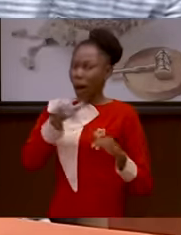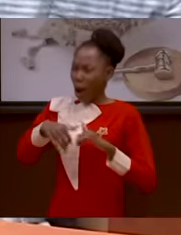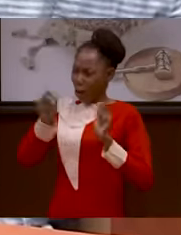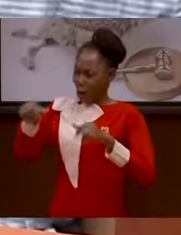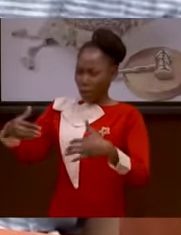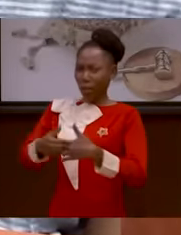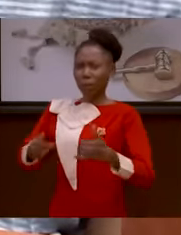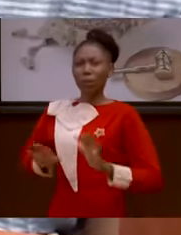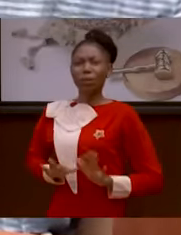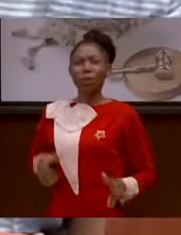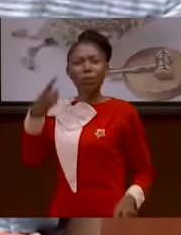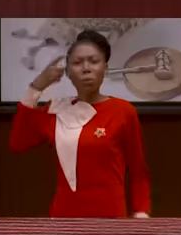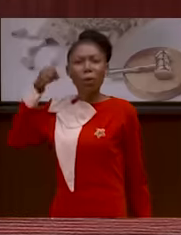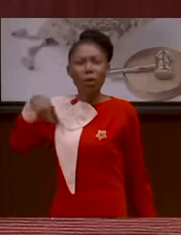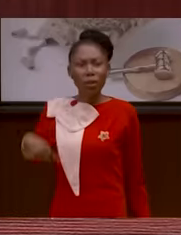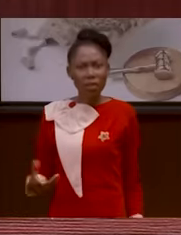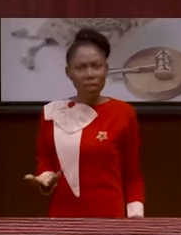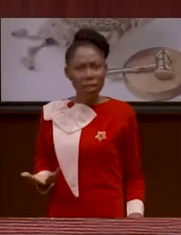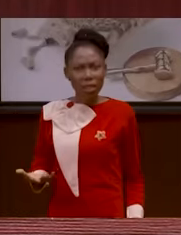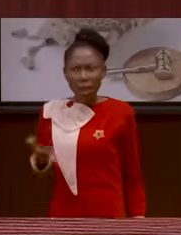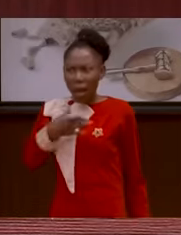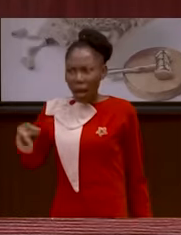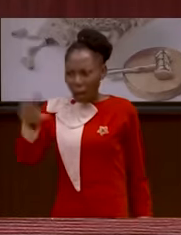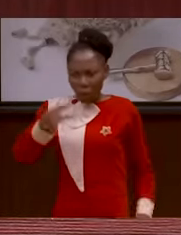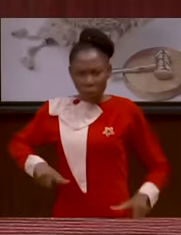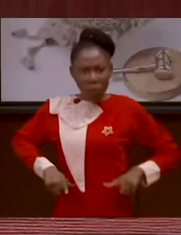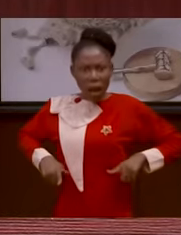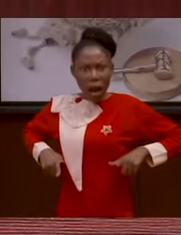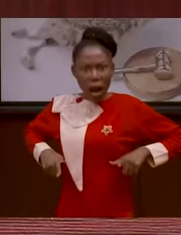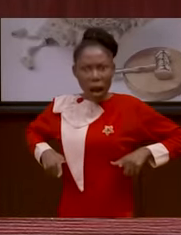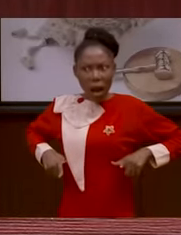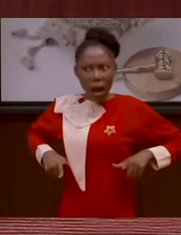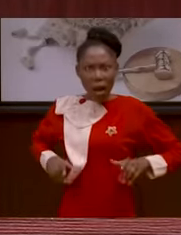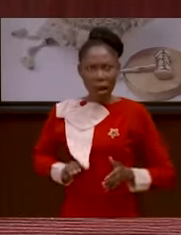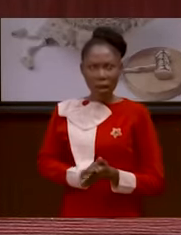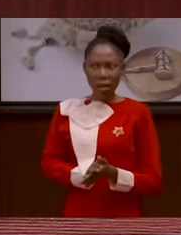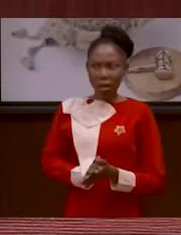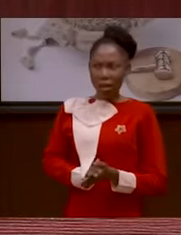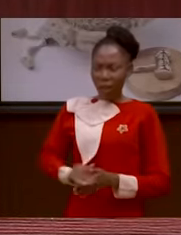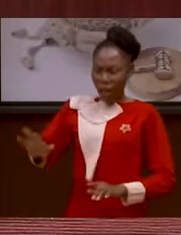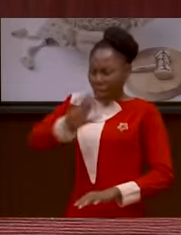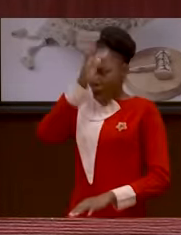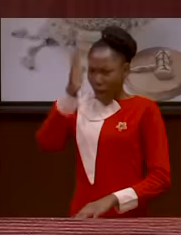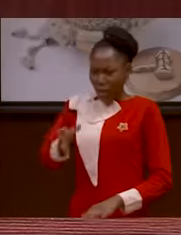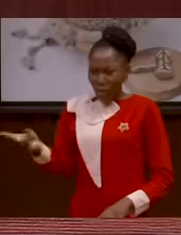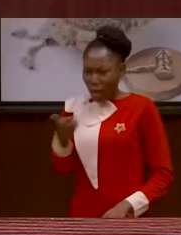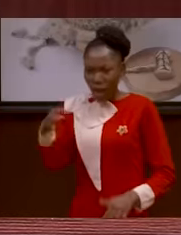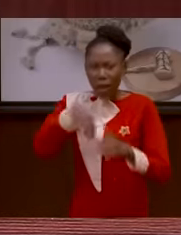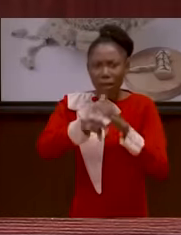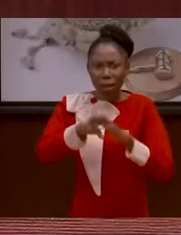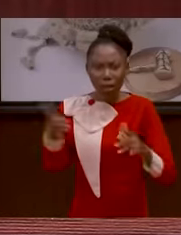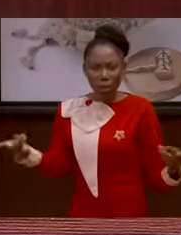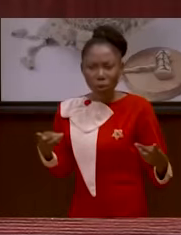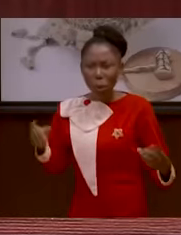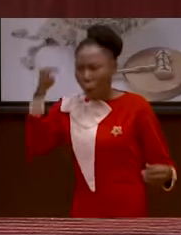separate children? She's not a before I left home, Jimmy took my children away them, from they home. They don't have access to themselves for 7